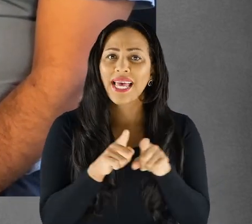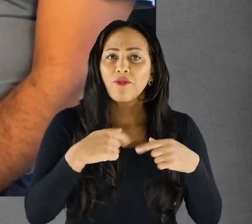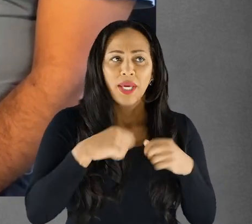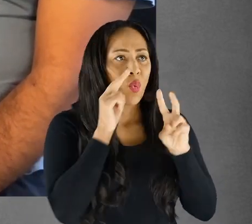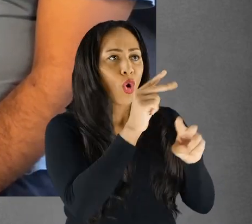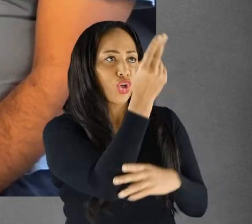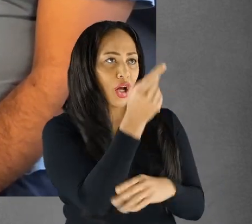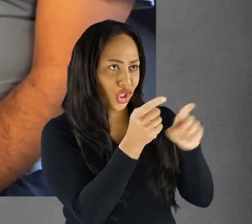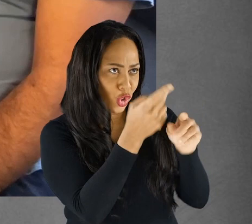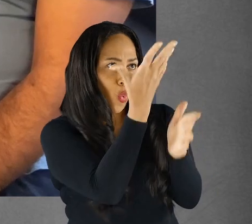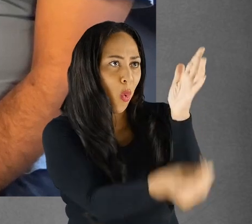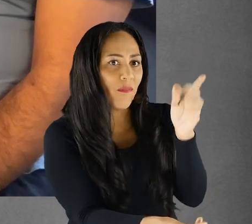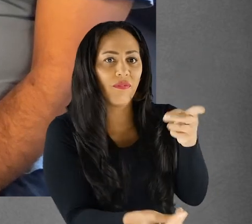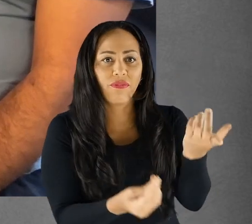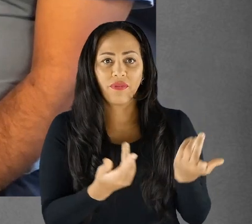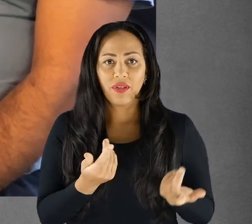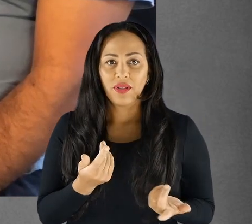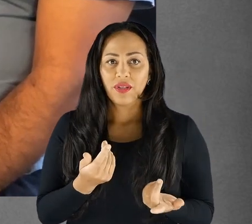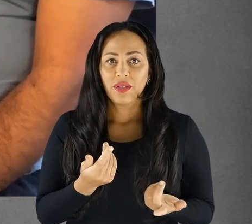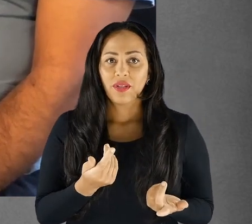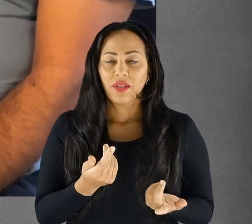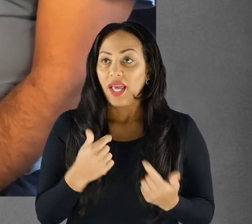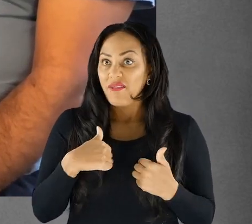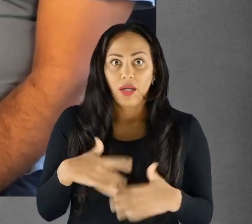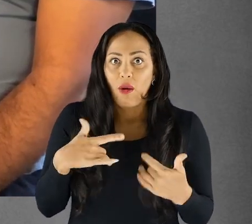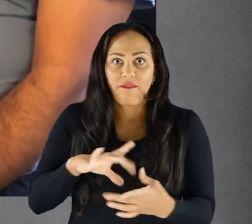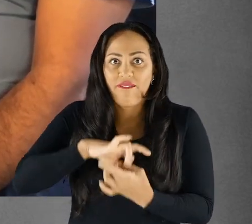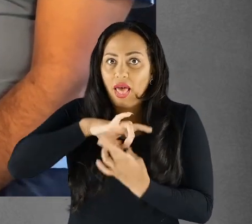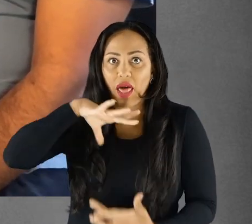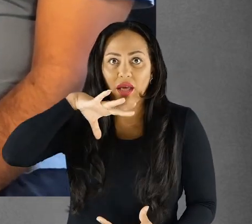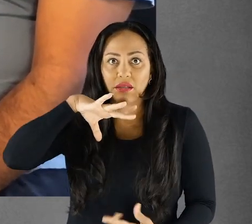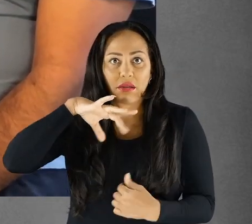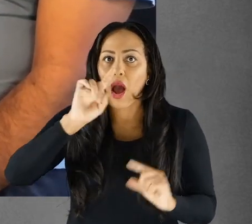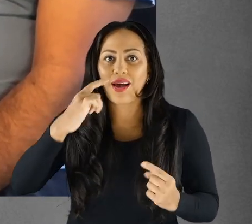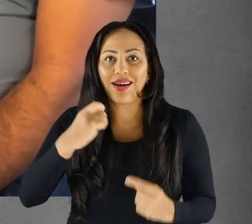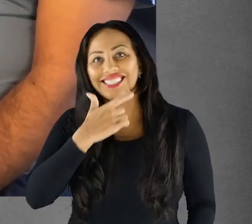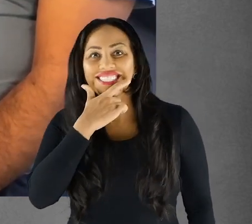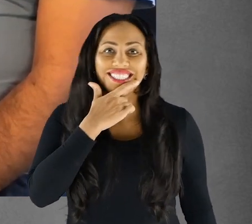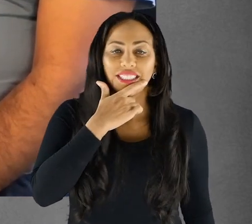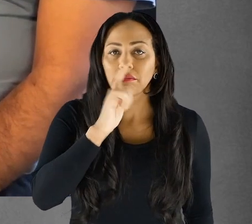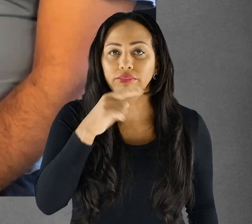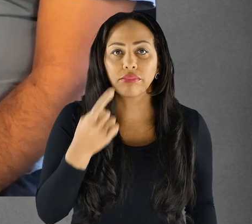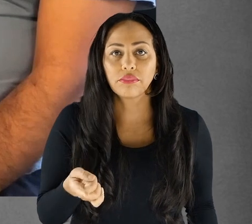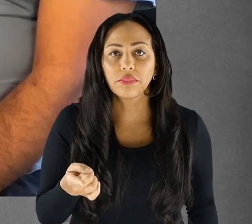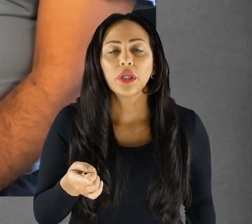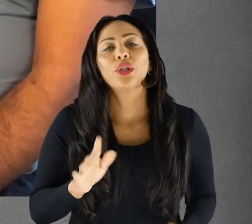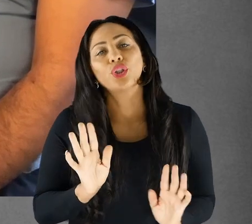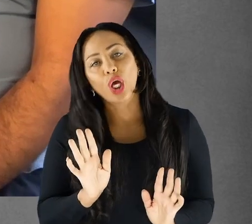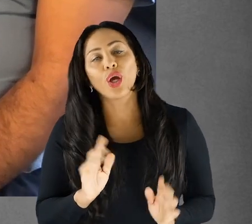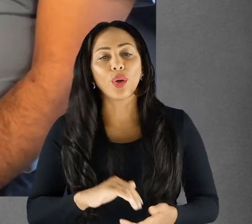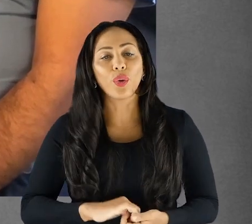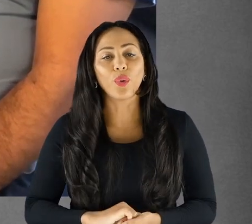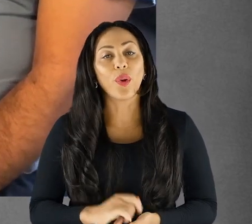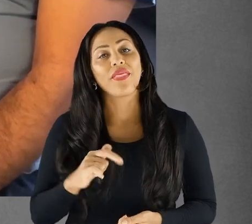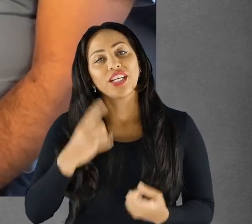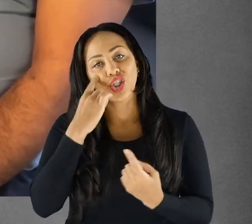There's no point doing like, I can't do the eyes and teeth if I don't feel it, you know. Hey kids, So I have to be. So this